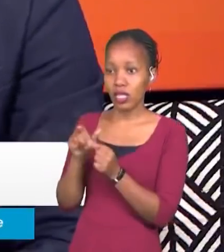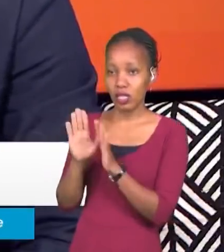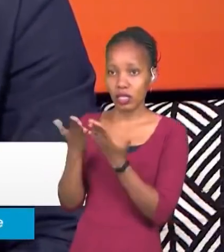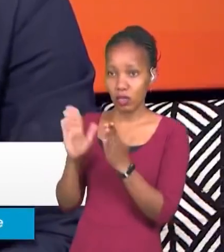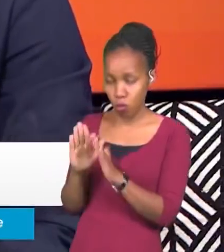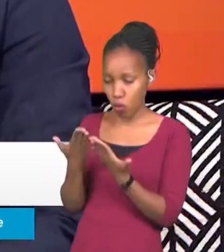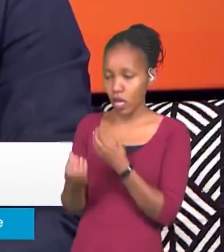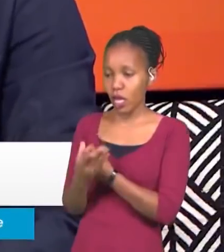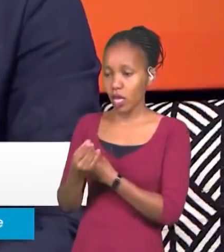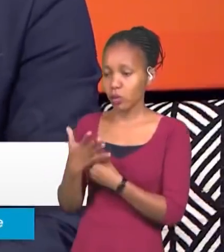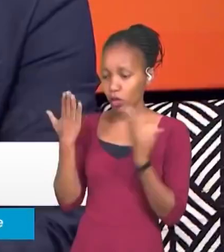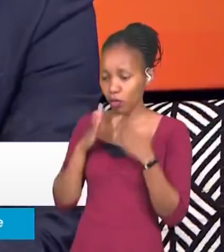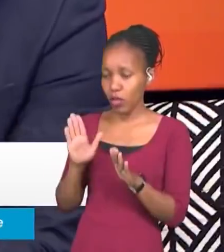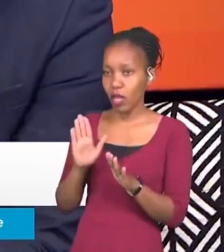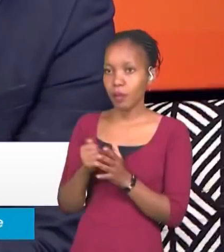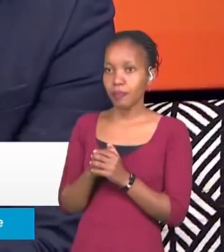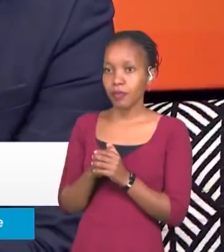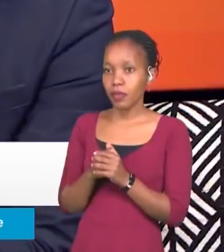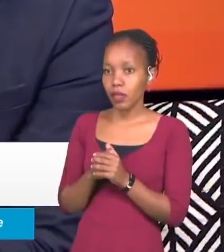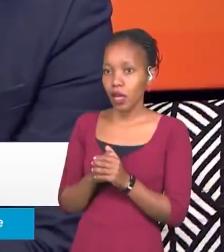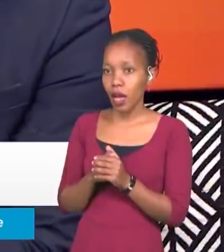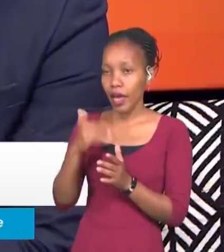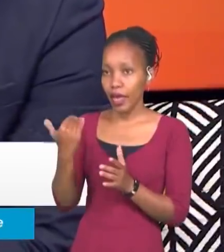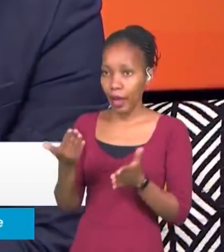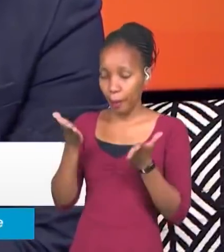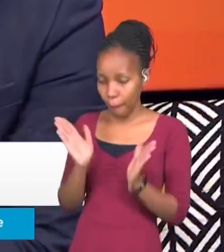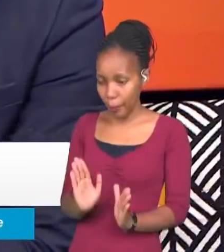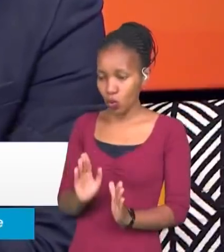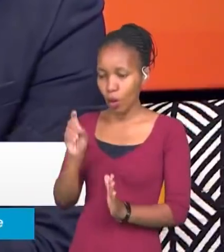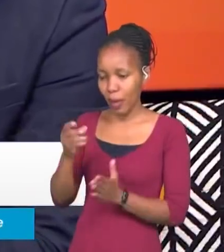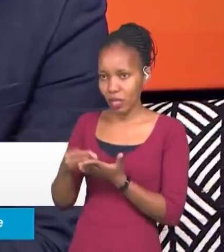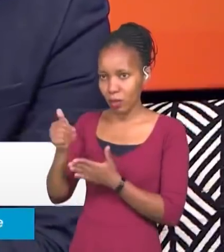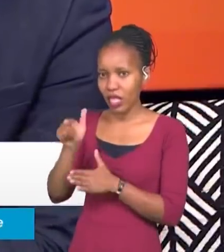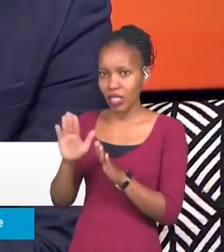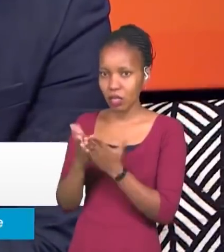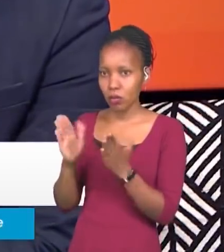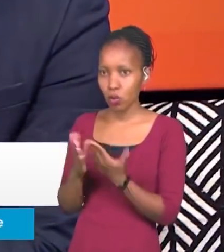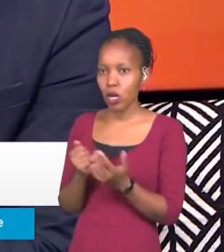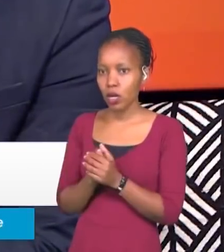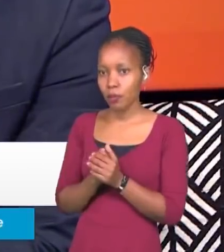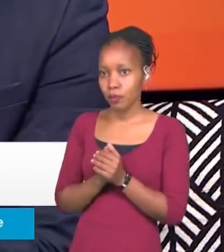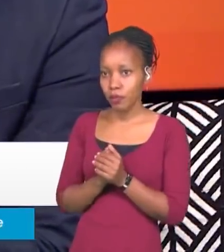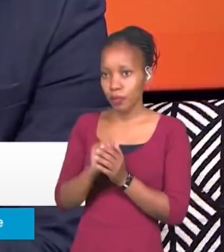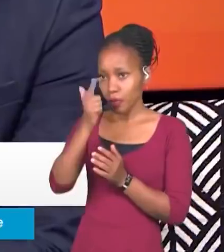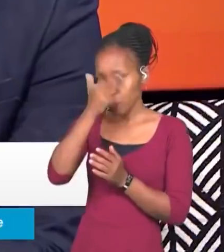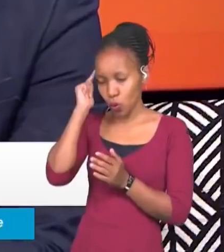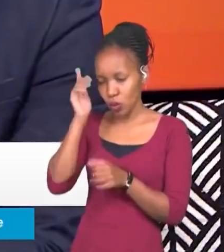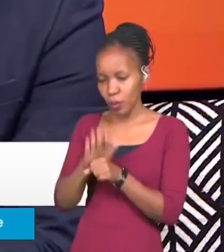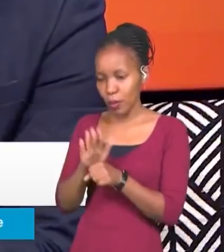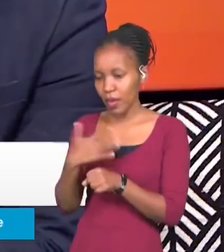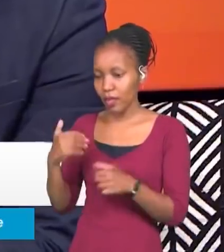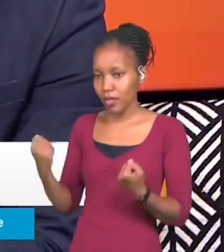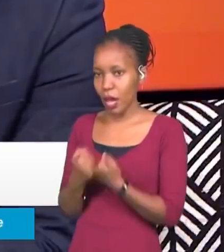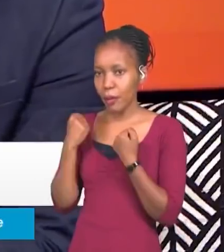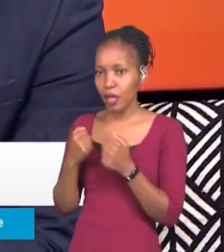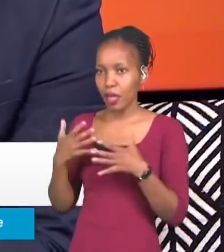it up. That a young man who's going through so much should get a copy of this book. Exactly. Just read. True. Because now, so many things are happening.